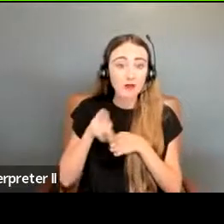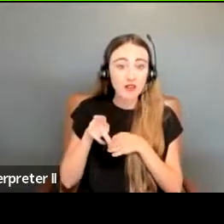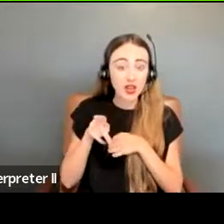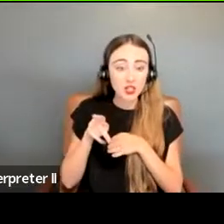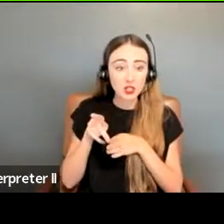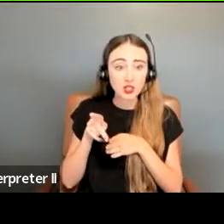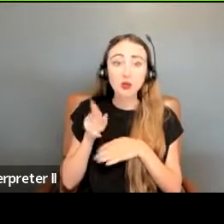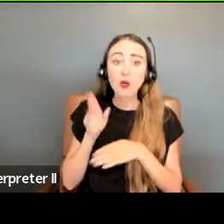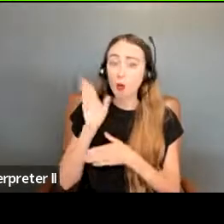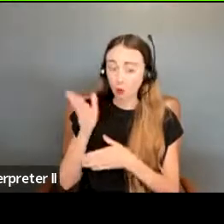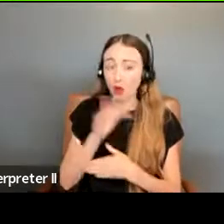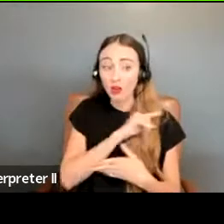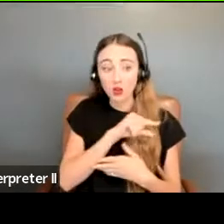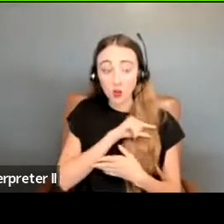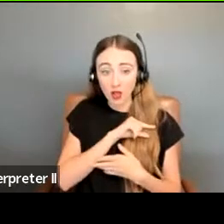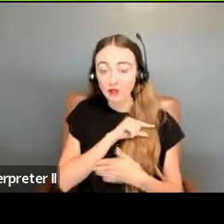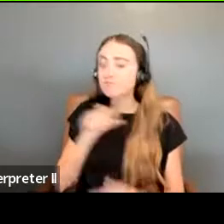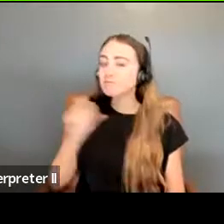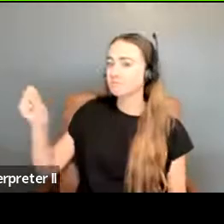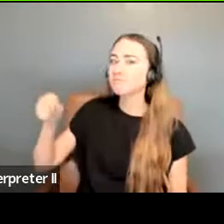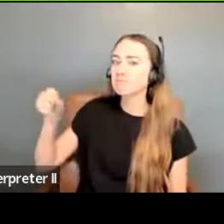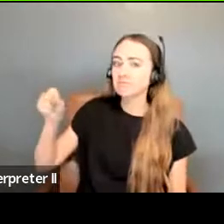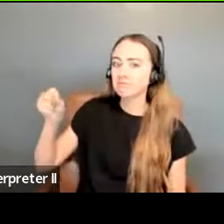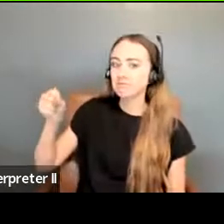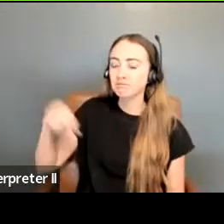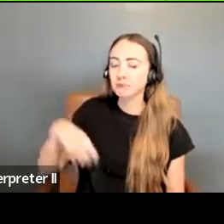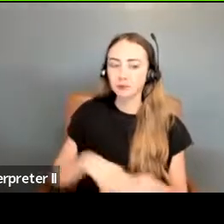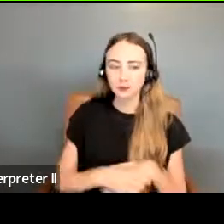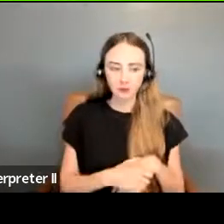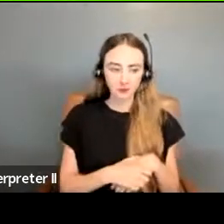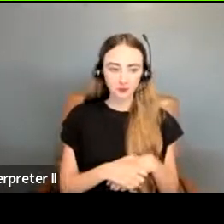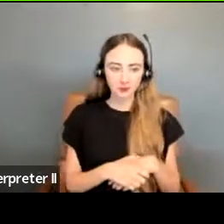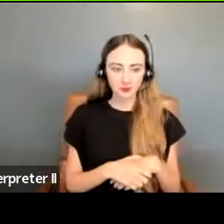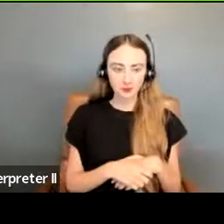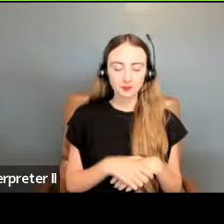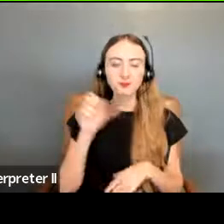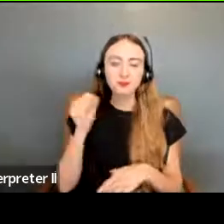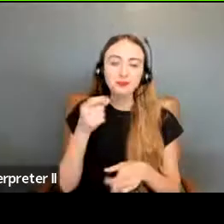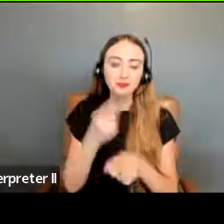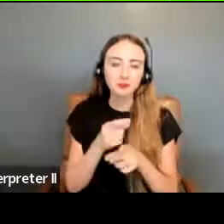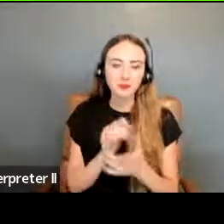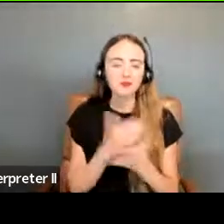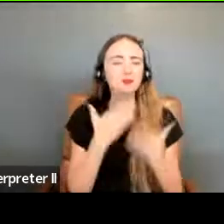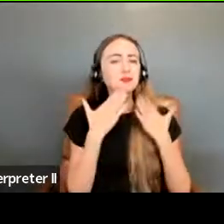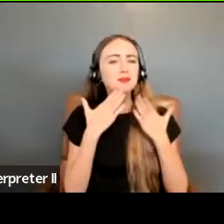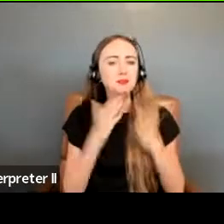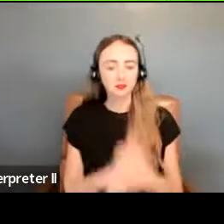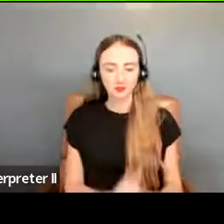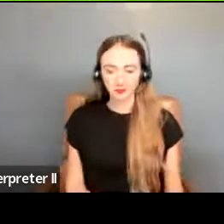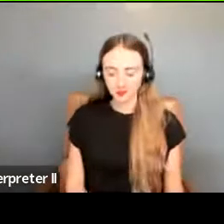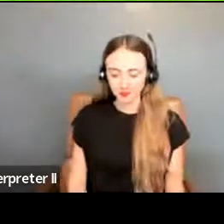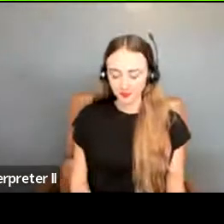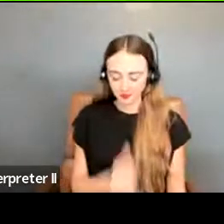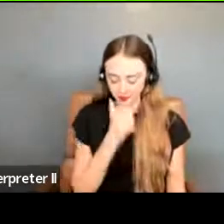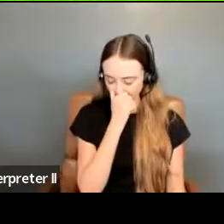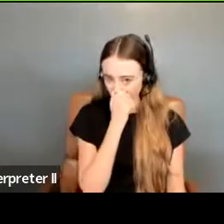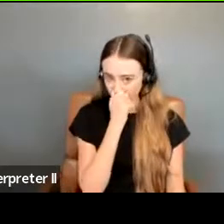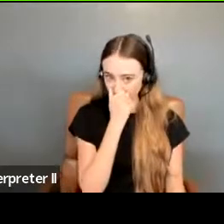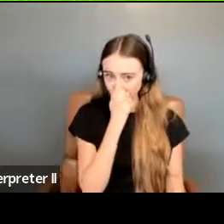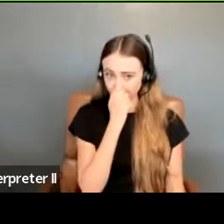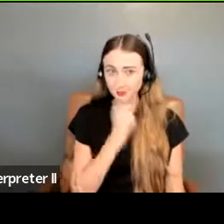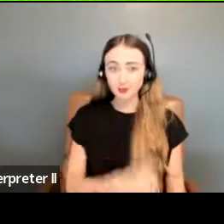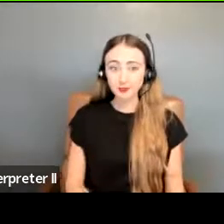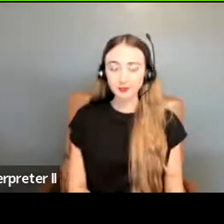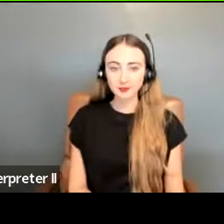would be eligible for this tuition assistance. That is correct. Thank you. Thank you very much.